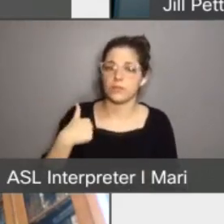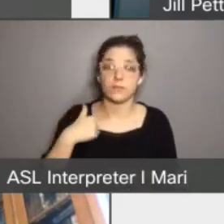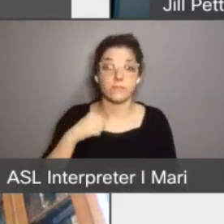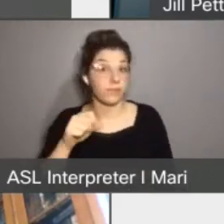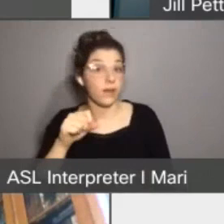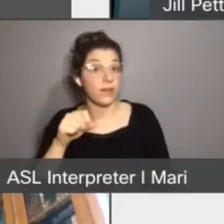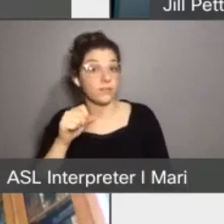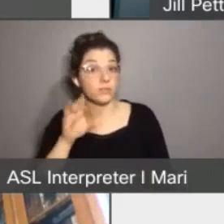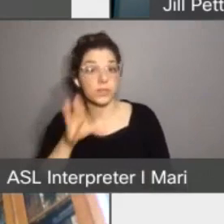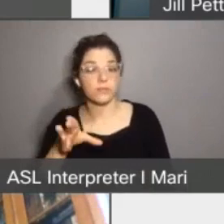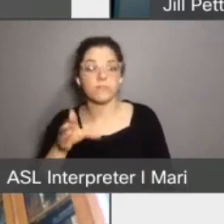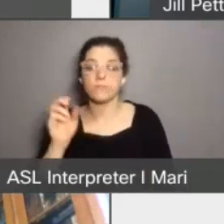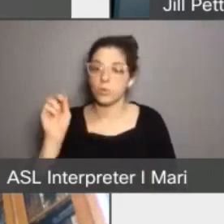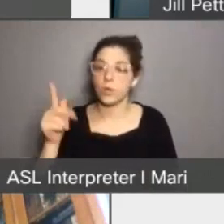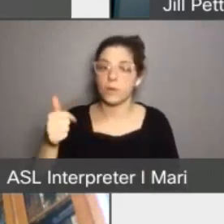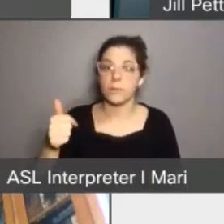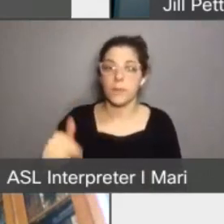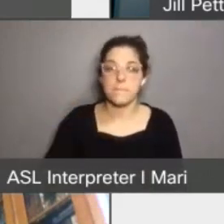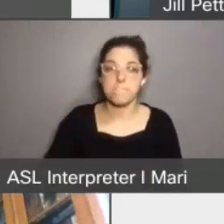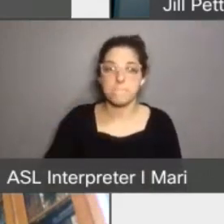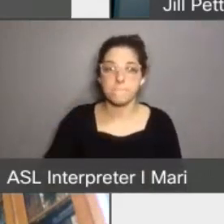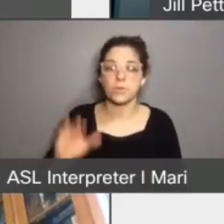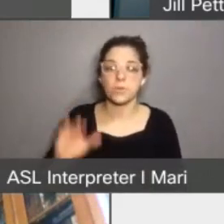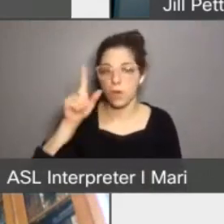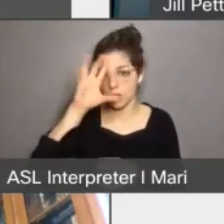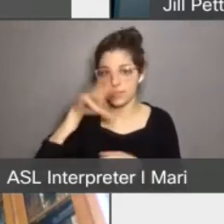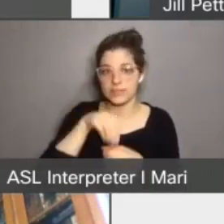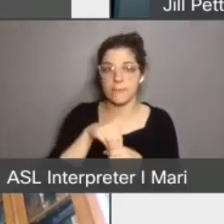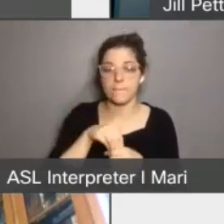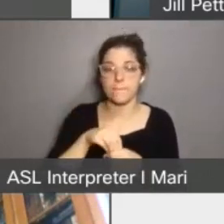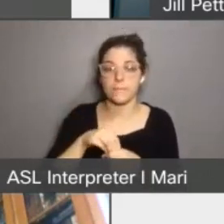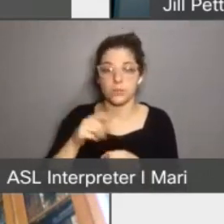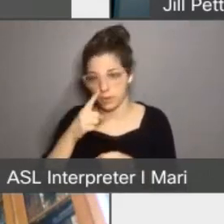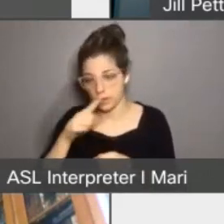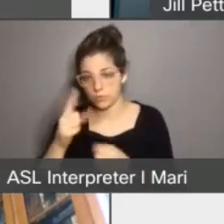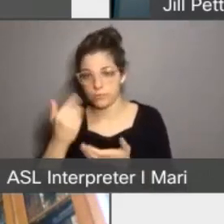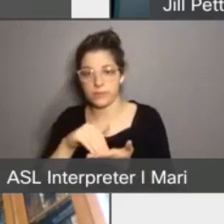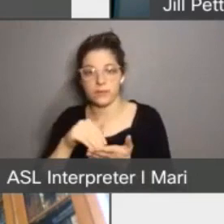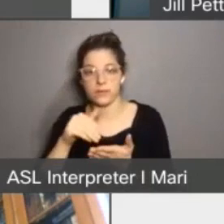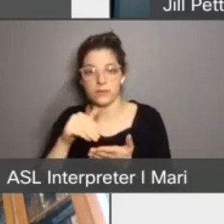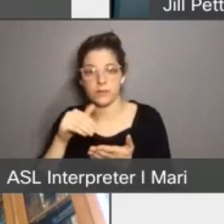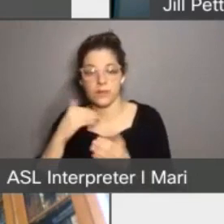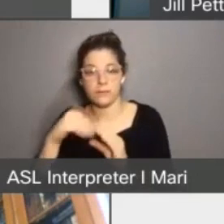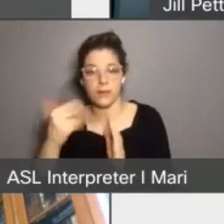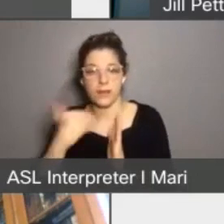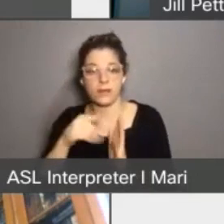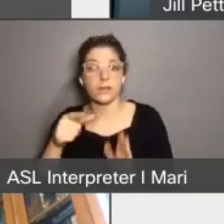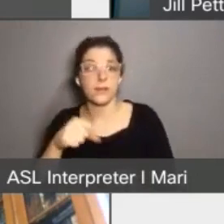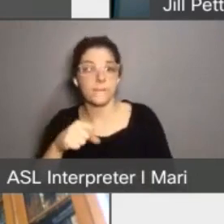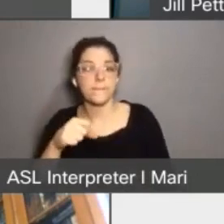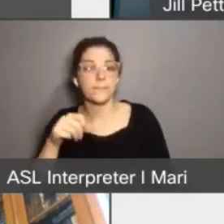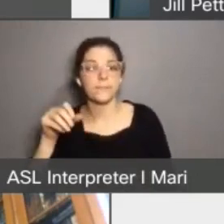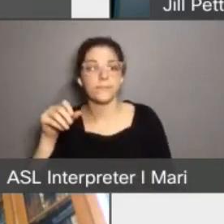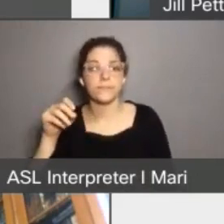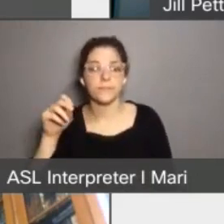Absolutely. Okay. So to the autism, Greg, can you repeat that mailbox again? Yep, it